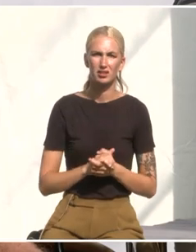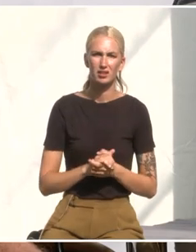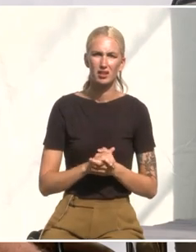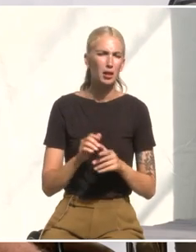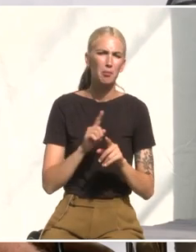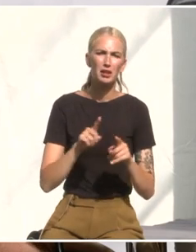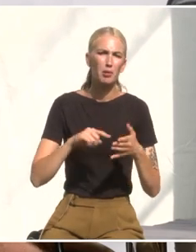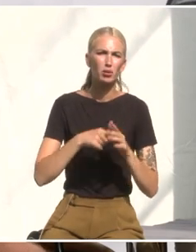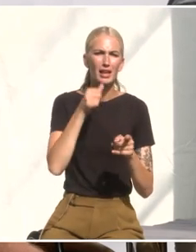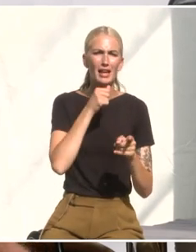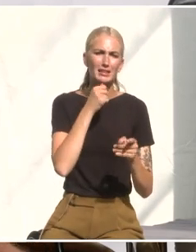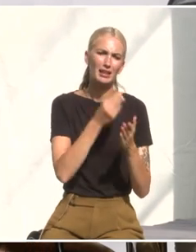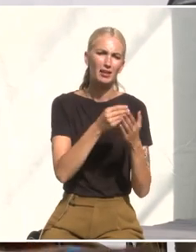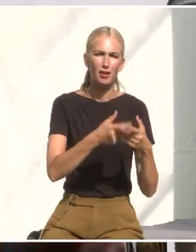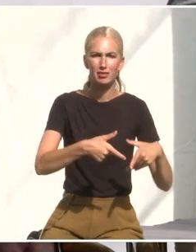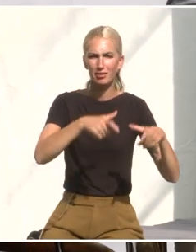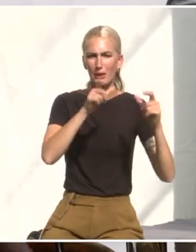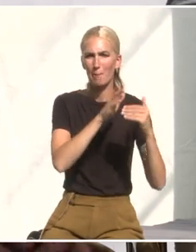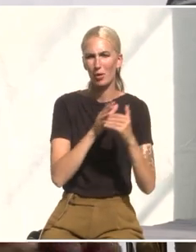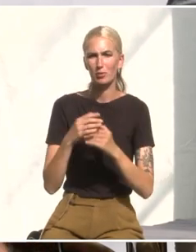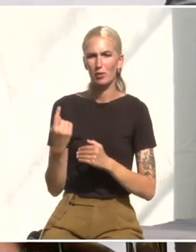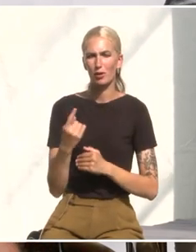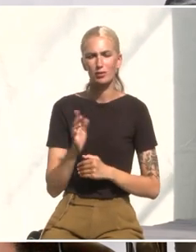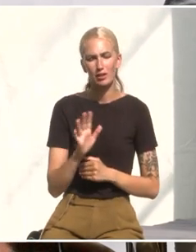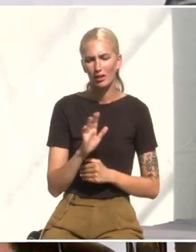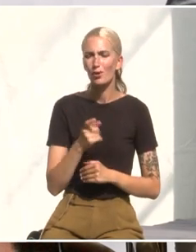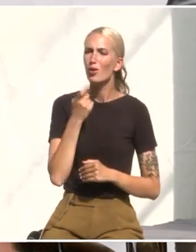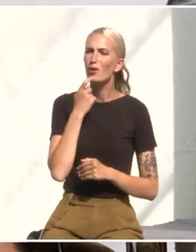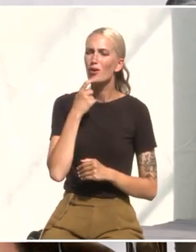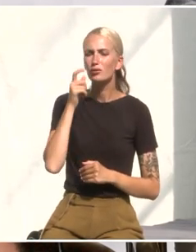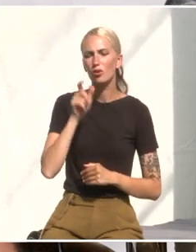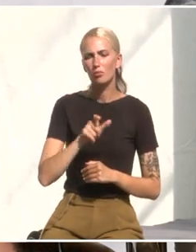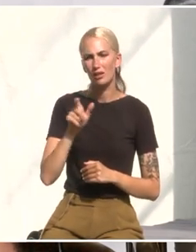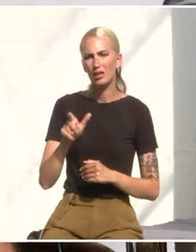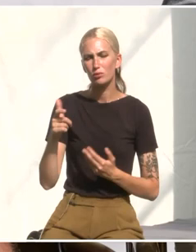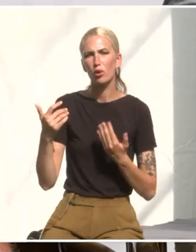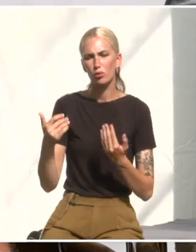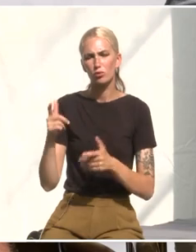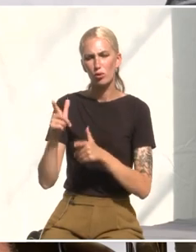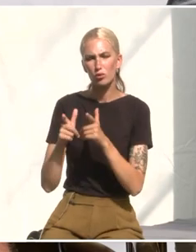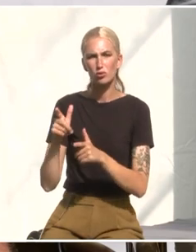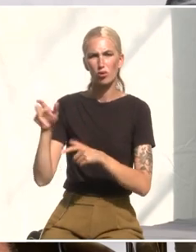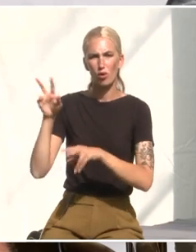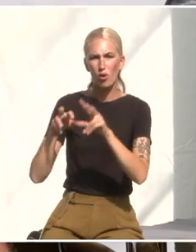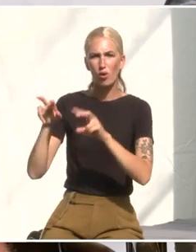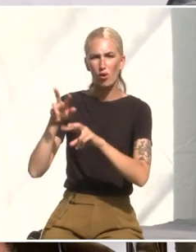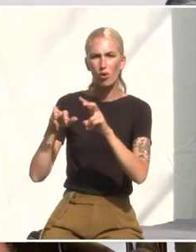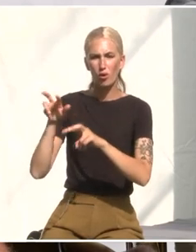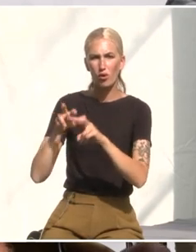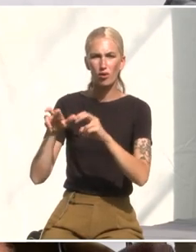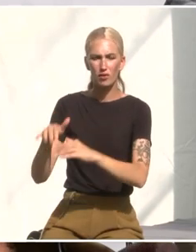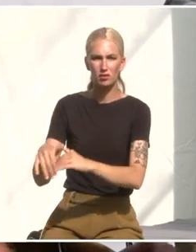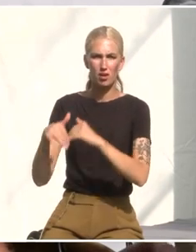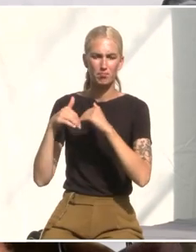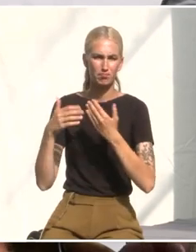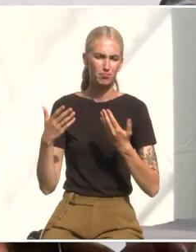before. It's also that Finnish people are not seeking to get drunk all the time like they were a few decades